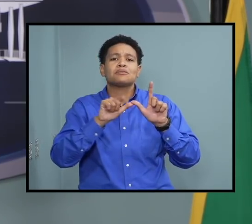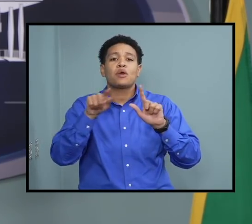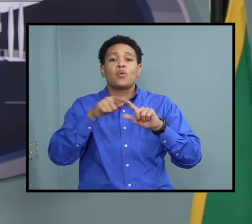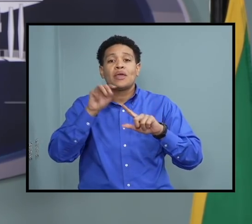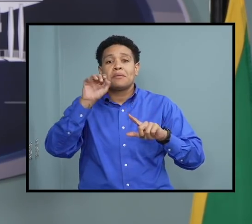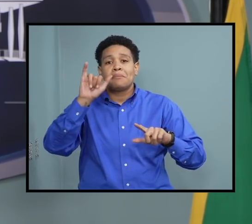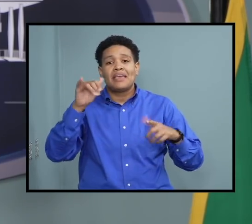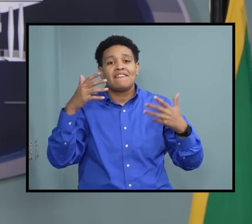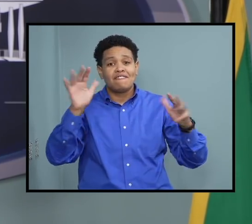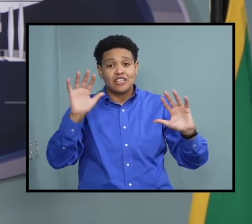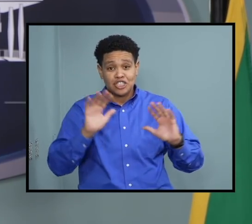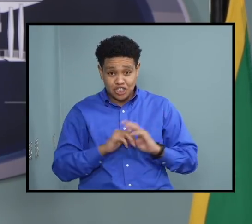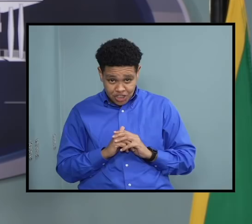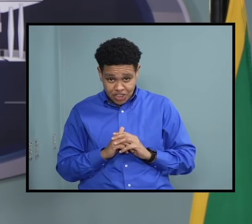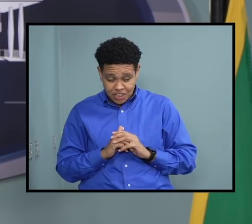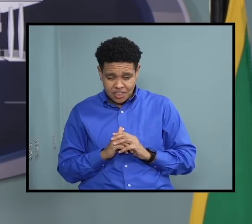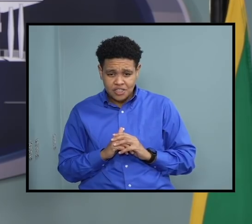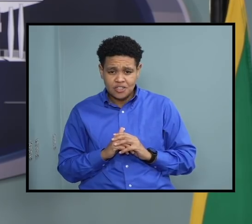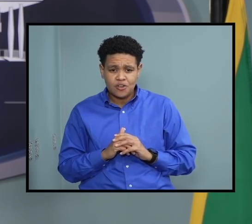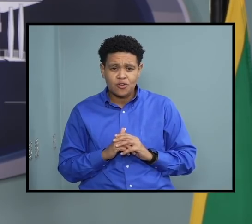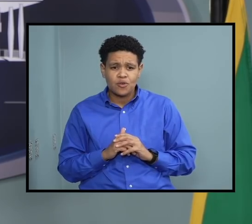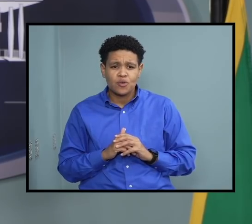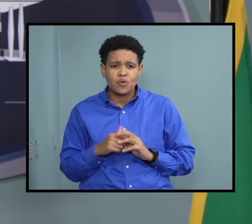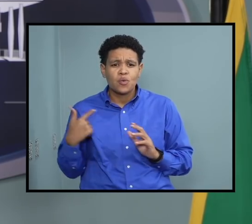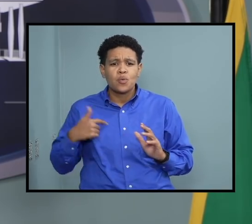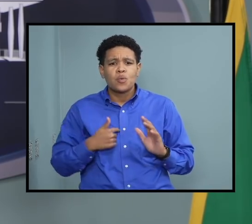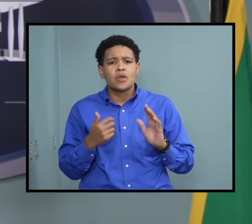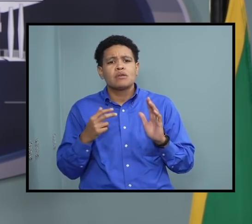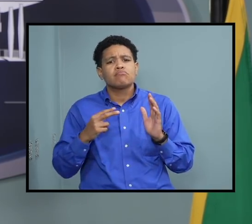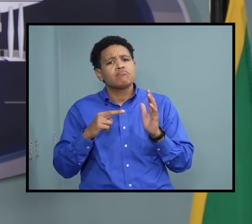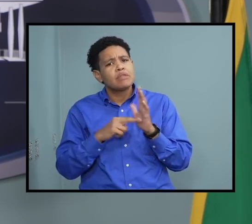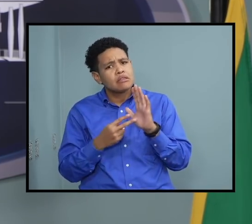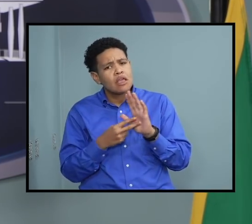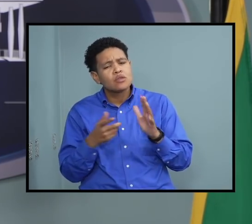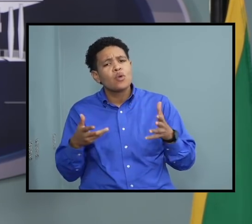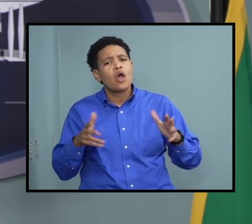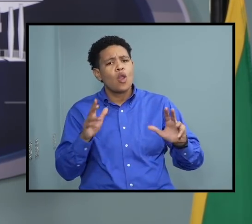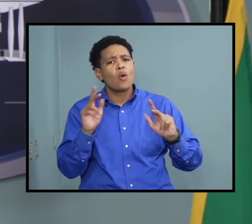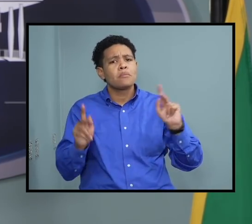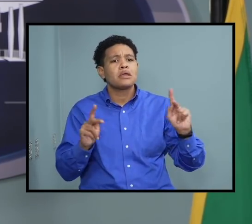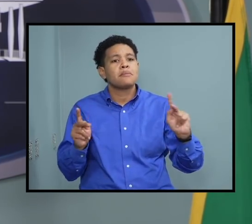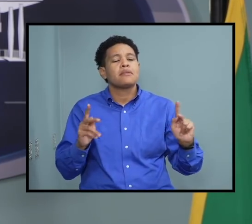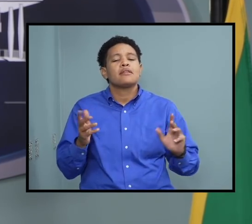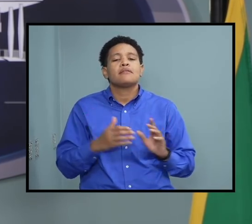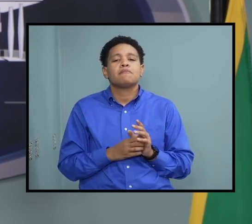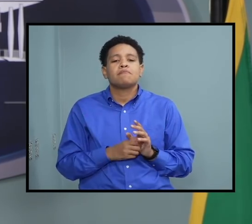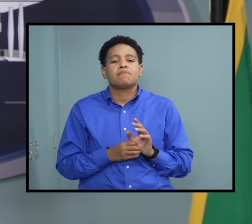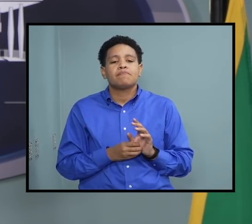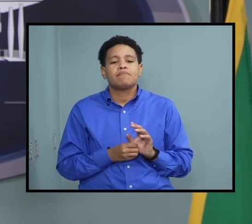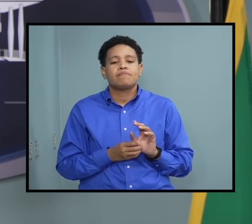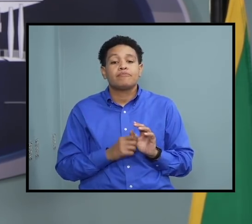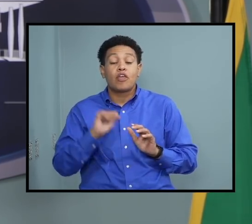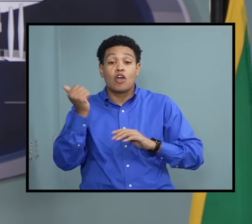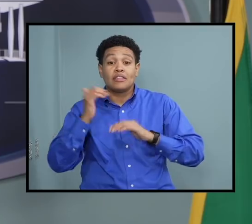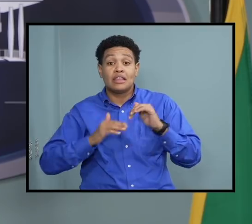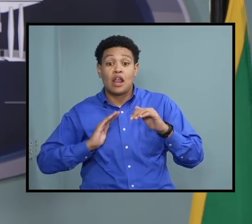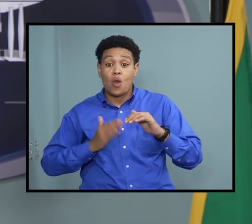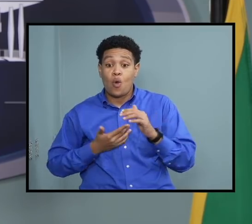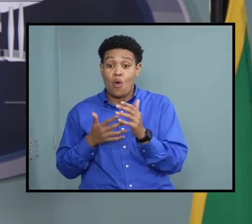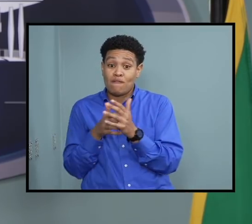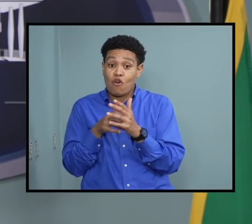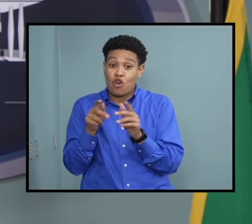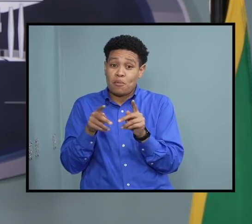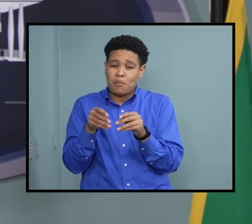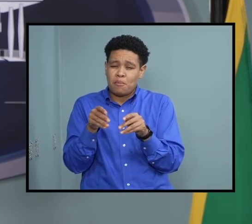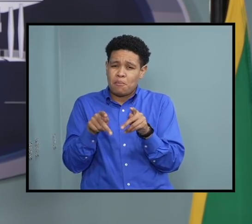May. We intend to allow persons other than our vulnerable population, that